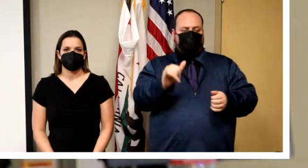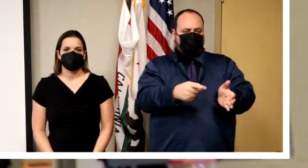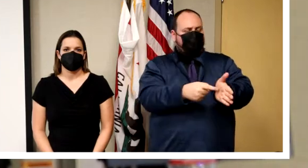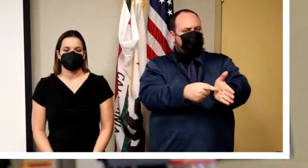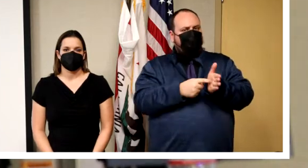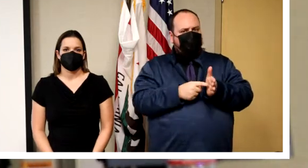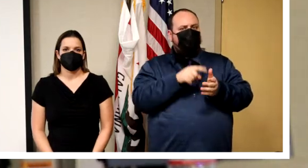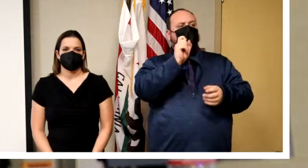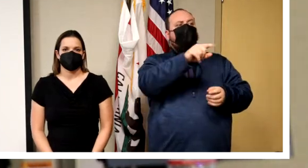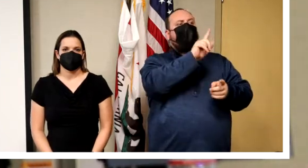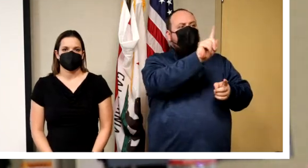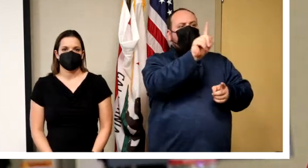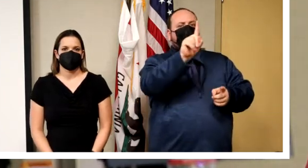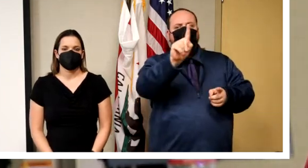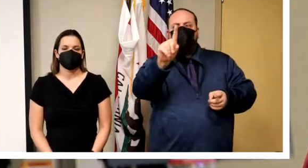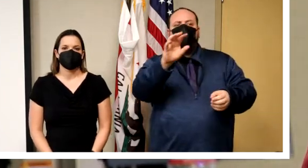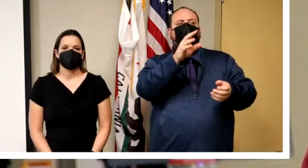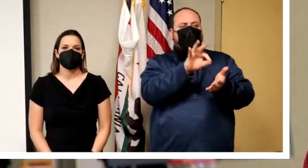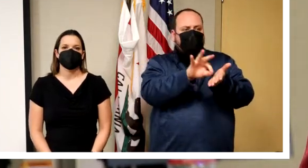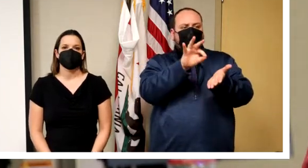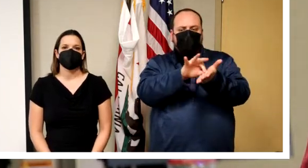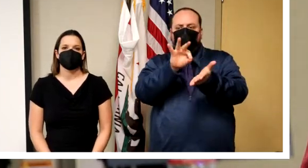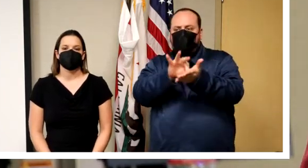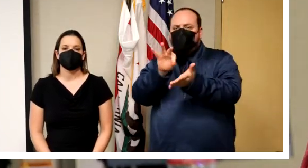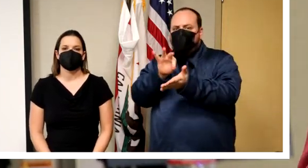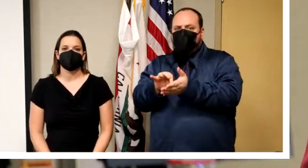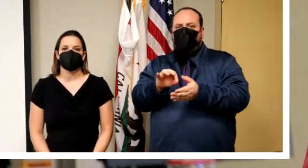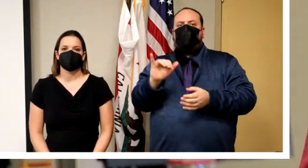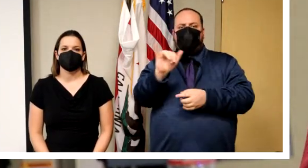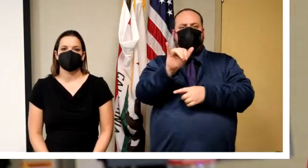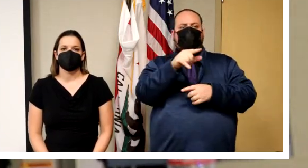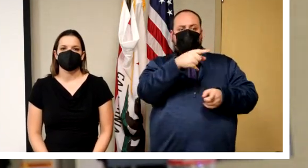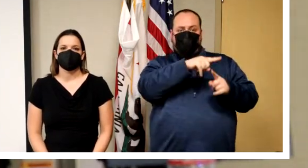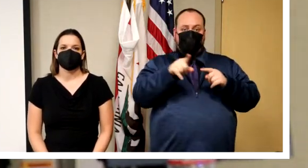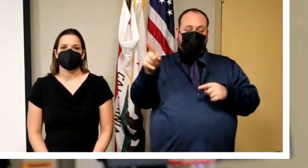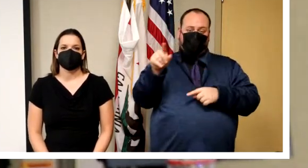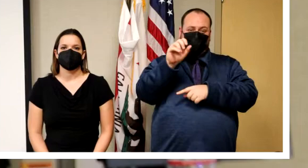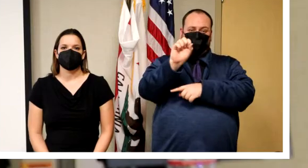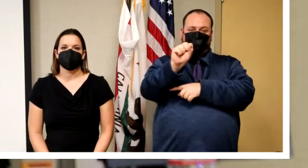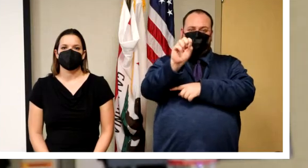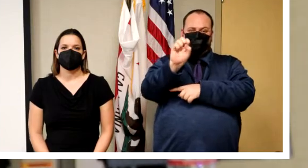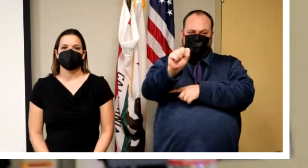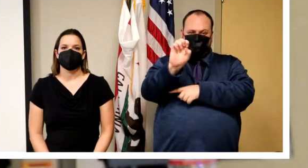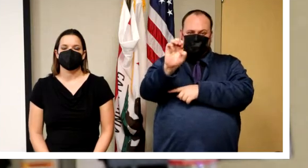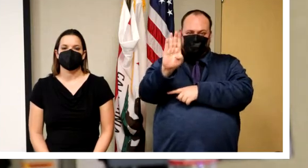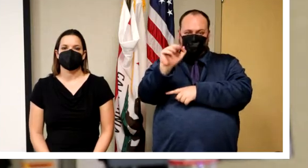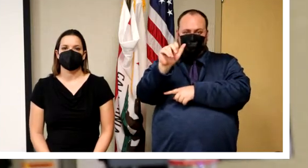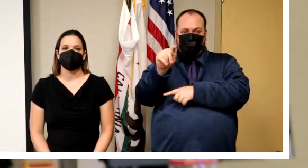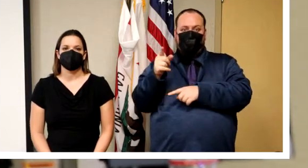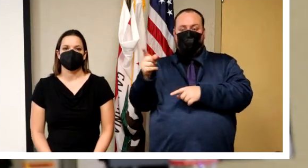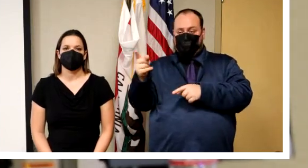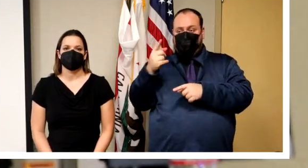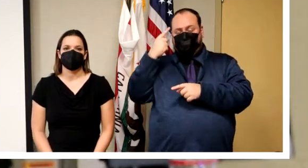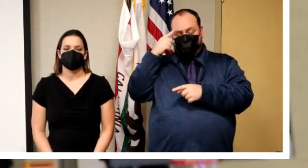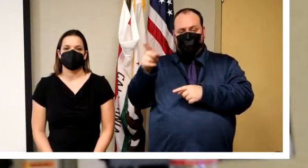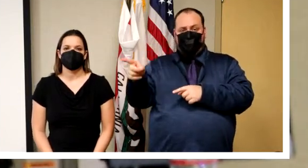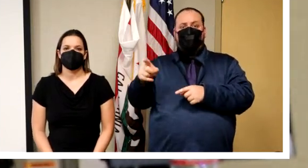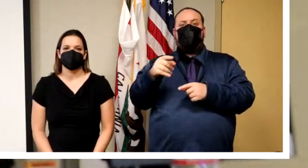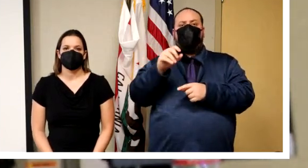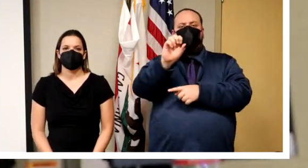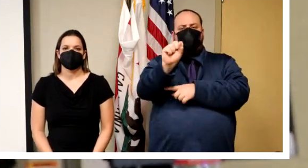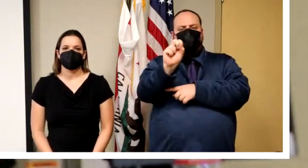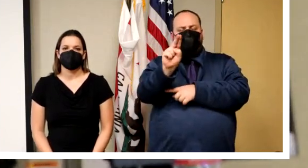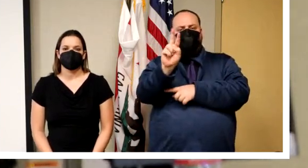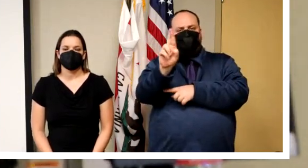The CVAP number is actually a survey that was done in 2019, and so if you look at my chart here, it says